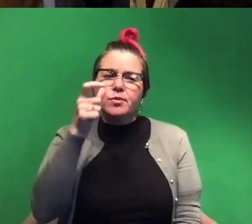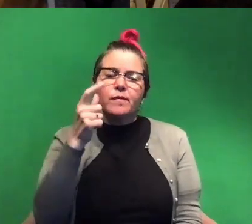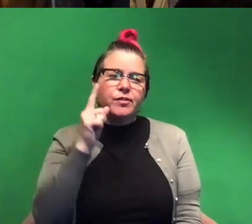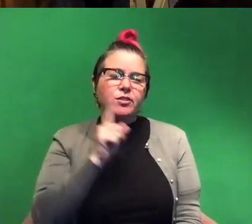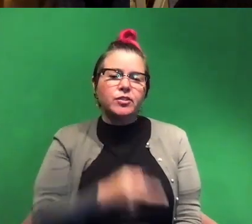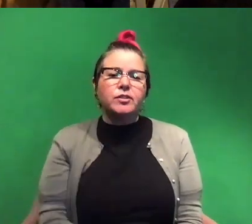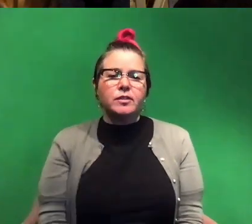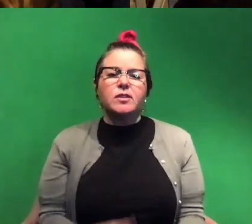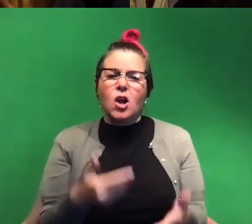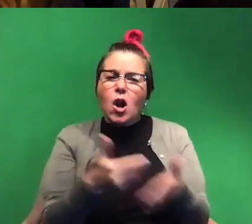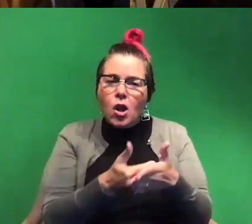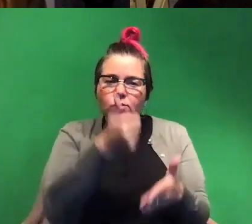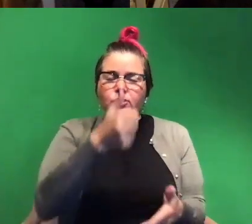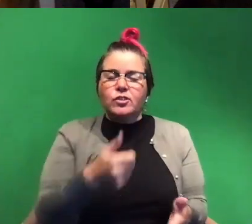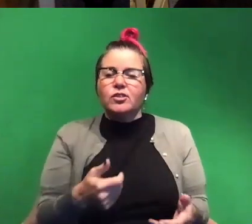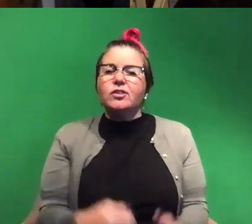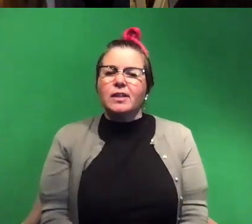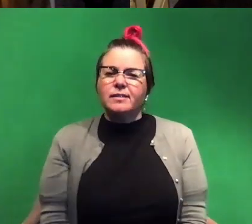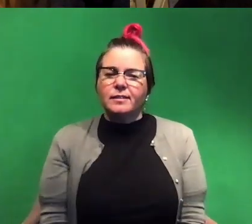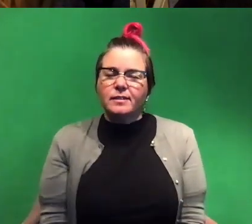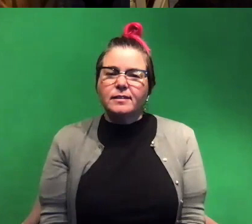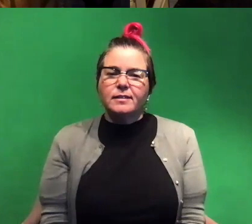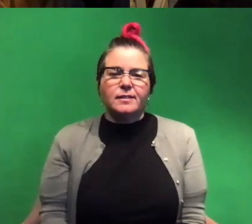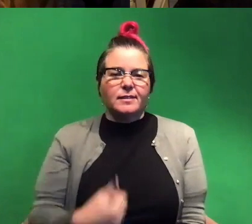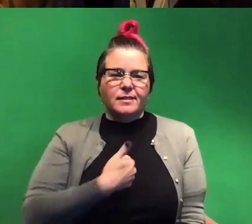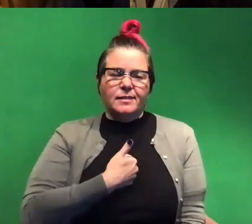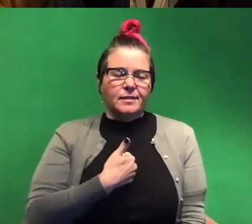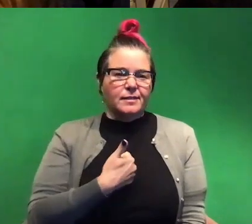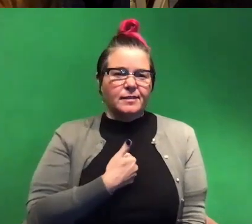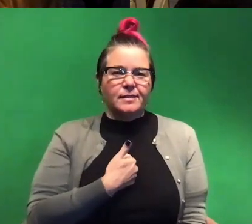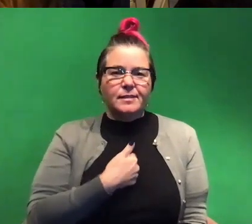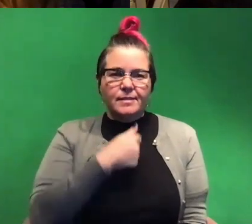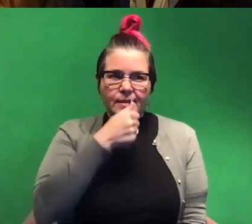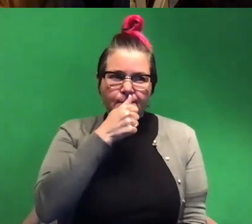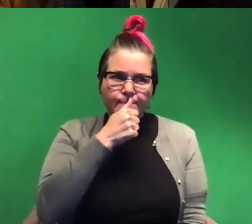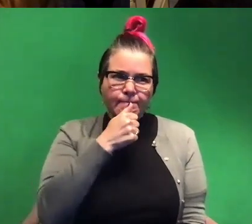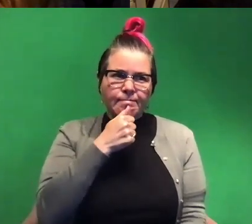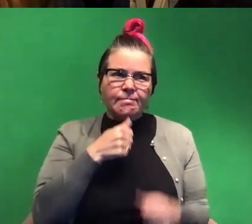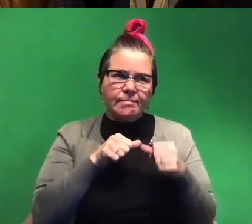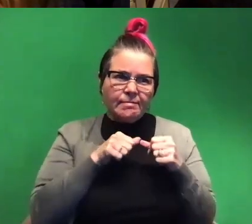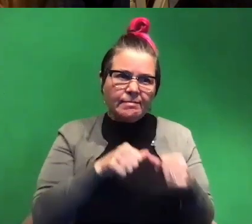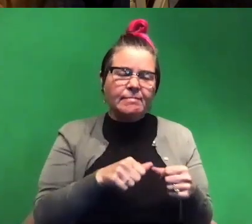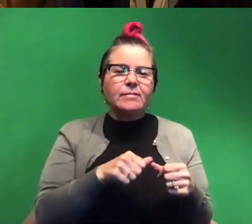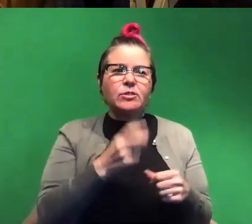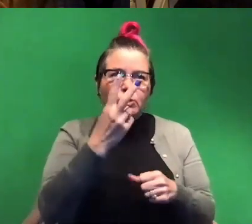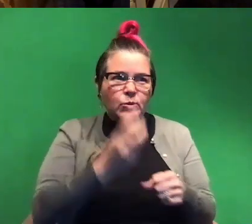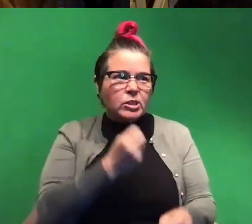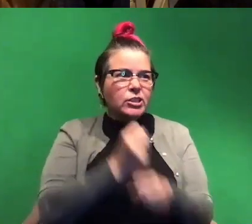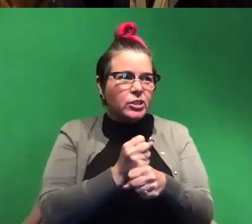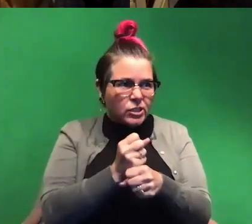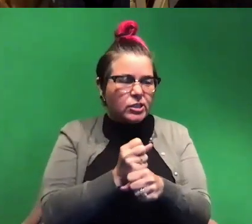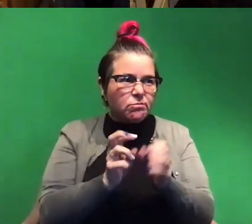much closer. I don't think I have the grit to take that 2-year journey